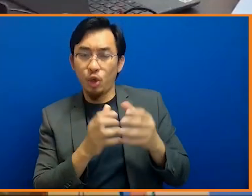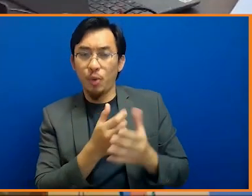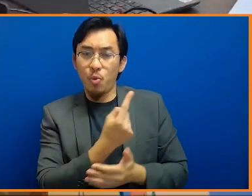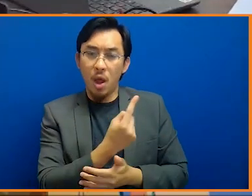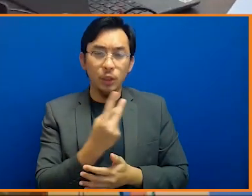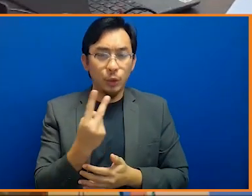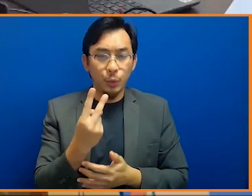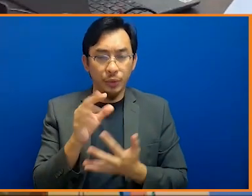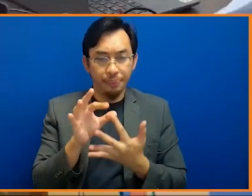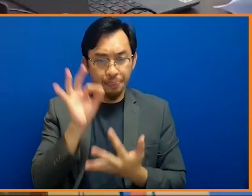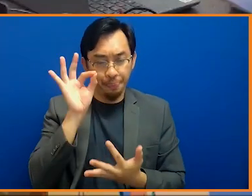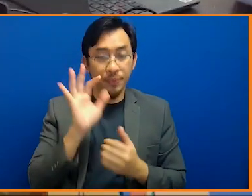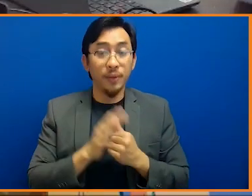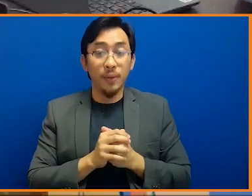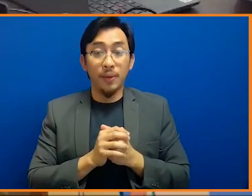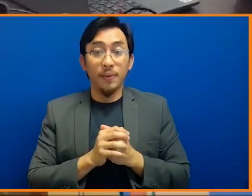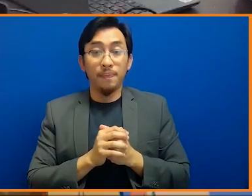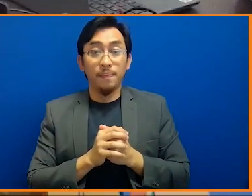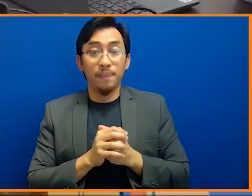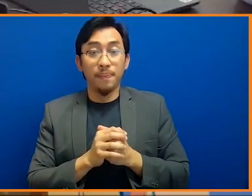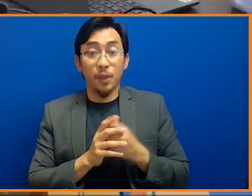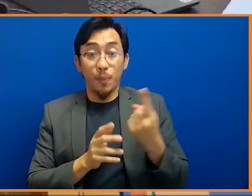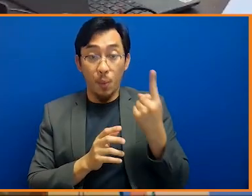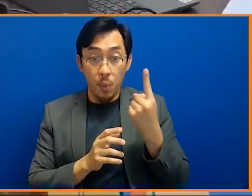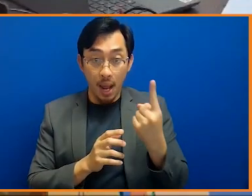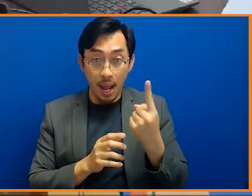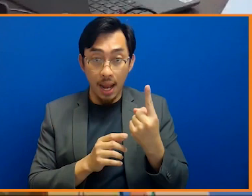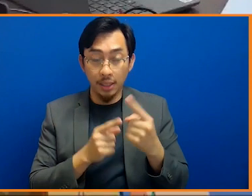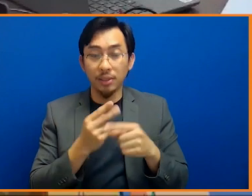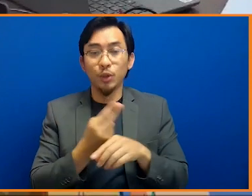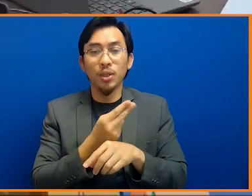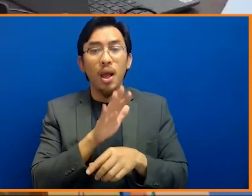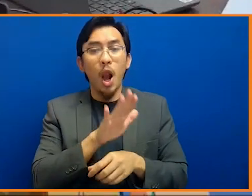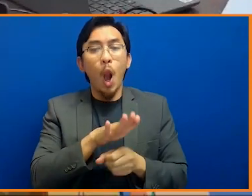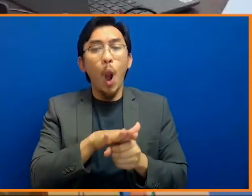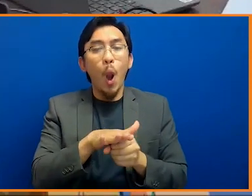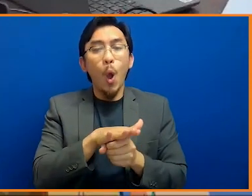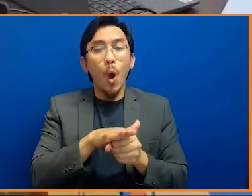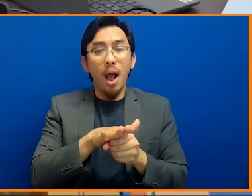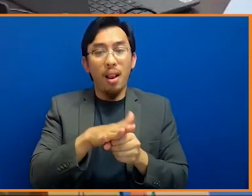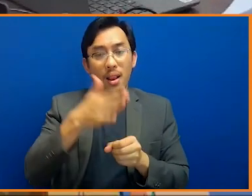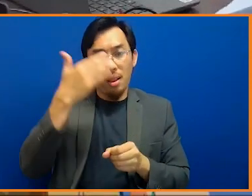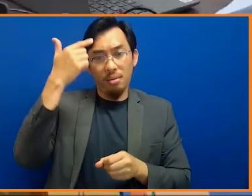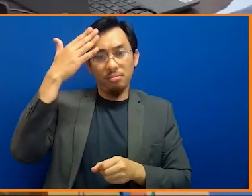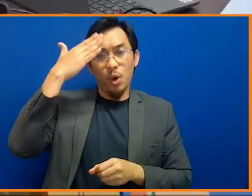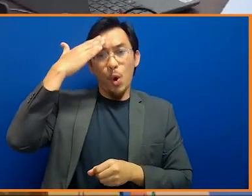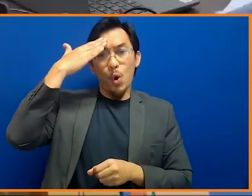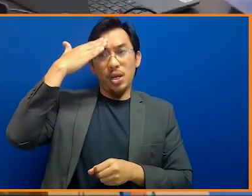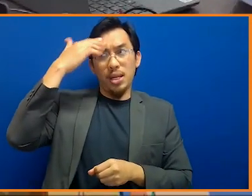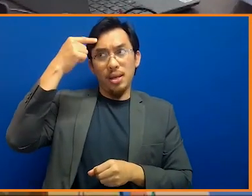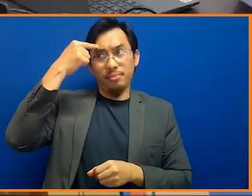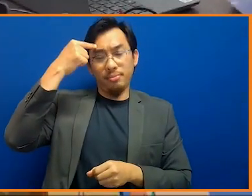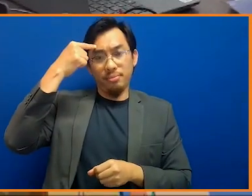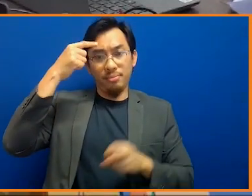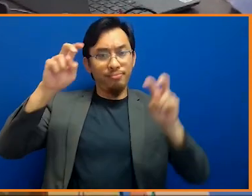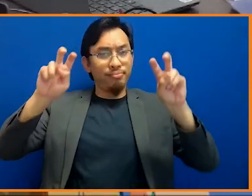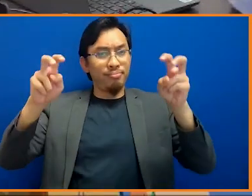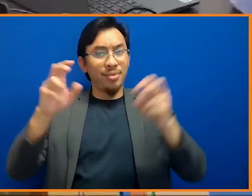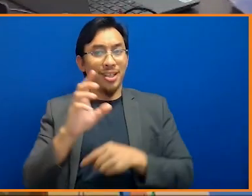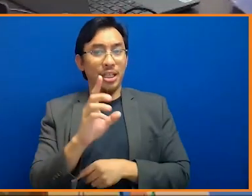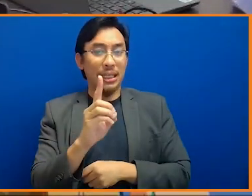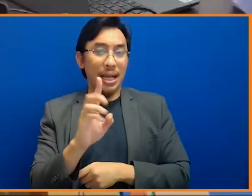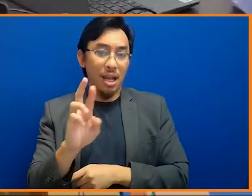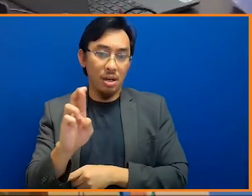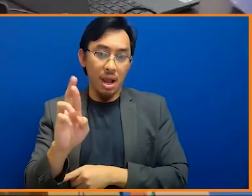raised in Group 1 and Group 2. Number one, about the use of local and indigenous knowledge for disaster